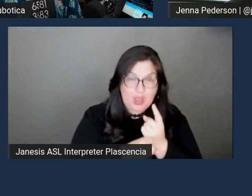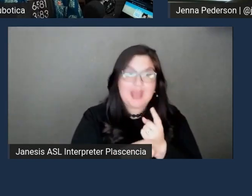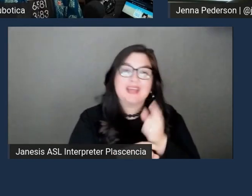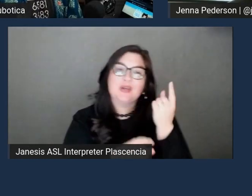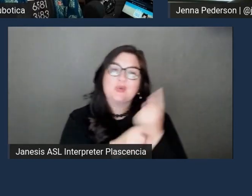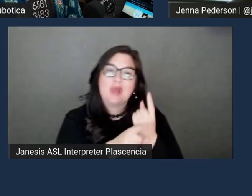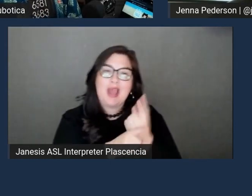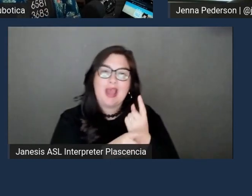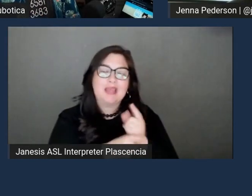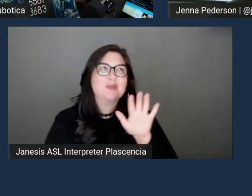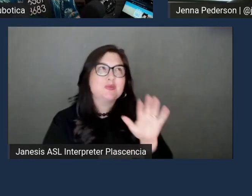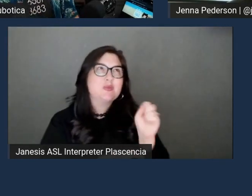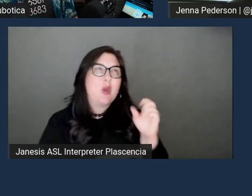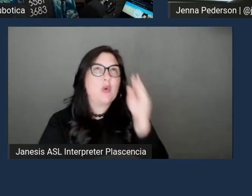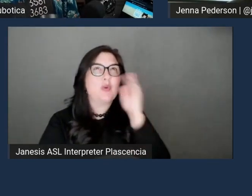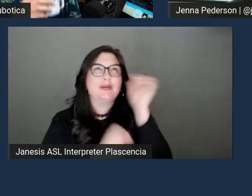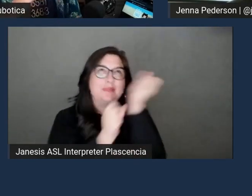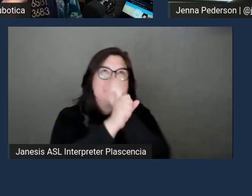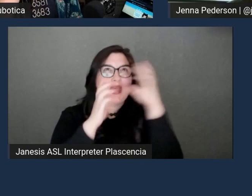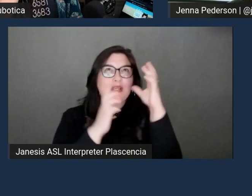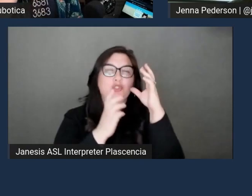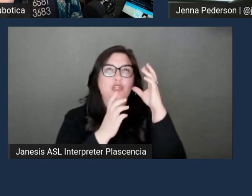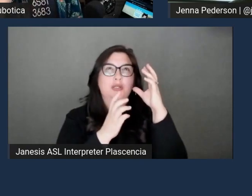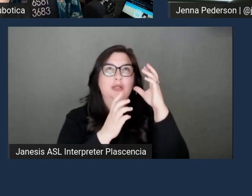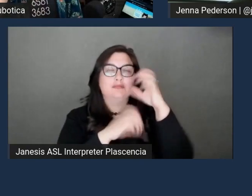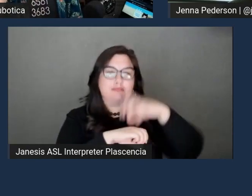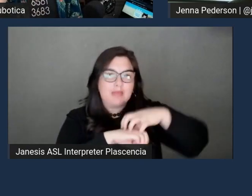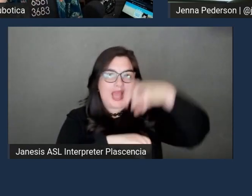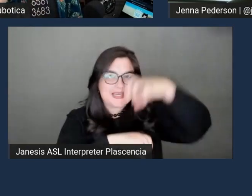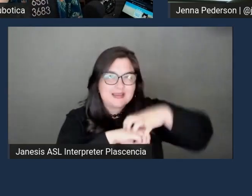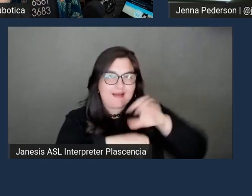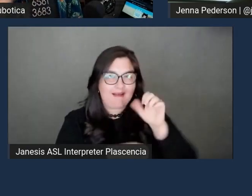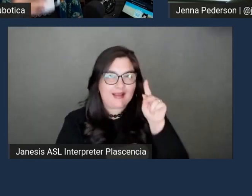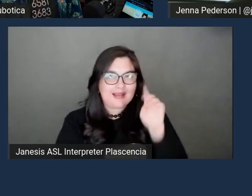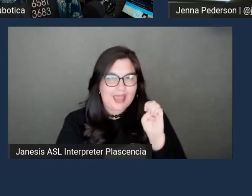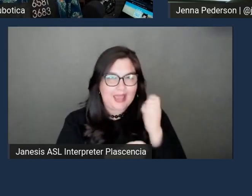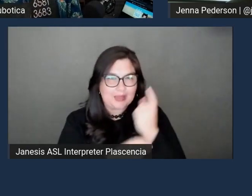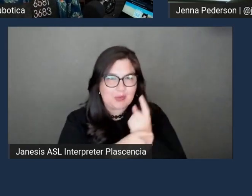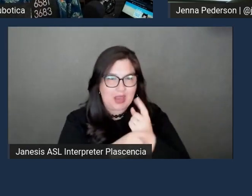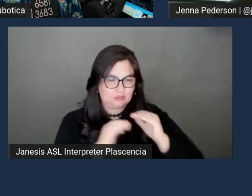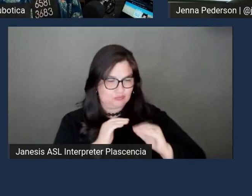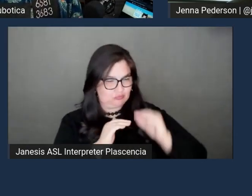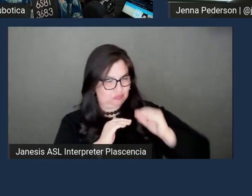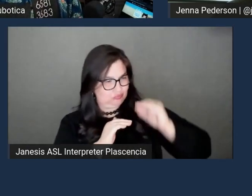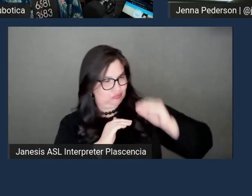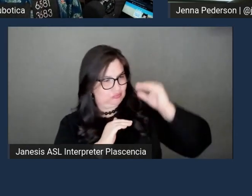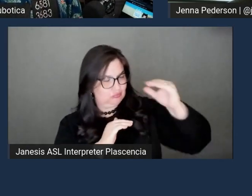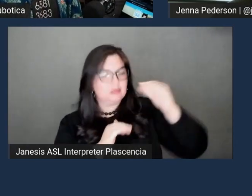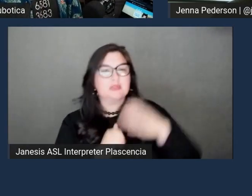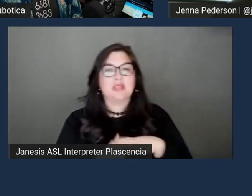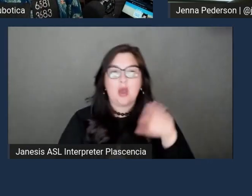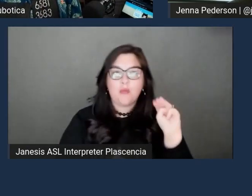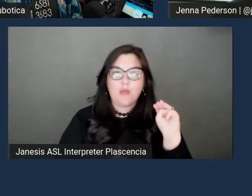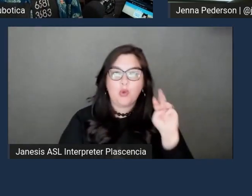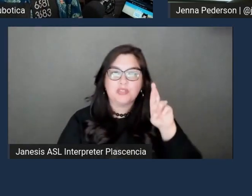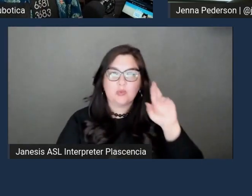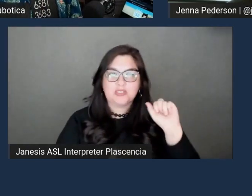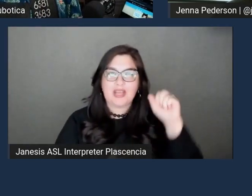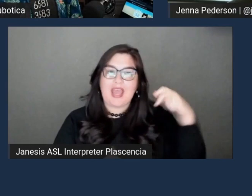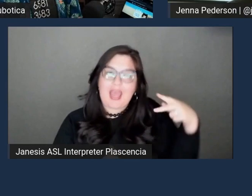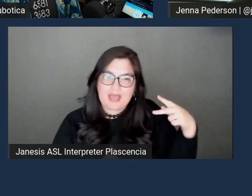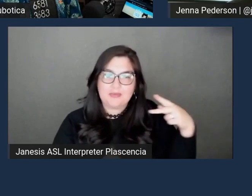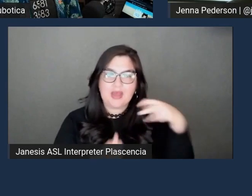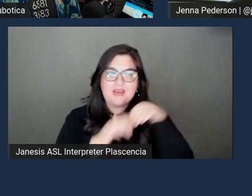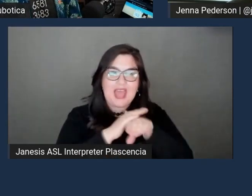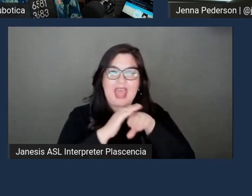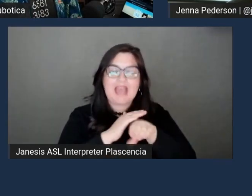a cake. So if you think of kind of how Ian talked about these existing S3 features, the multi-region access point just sort of acts as sort of the